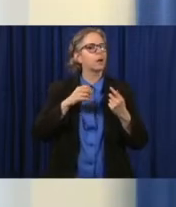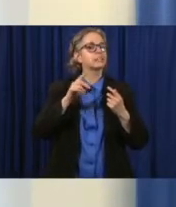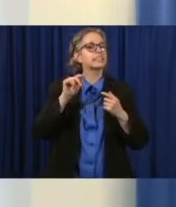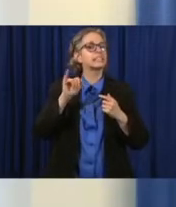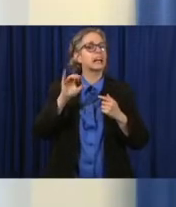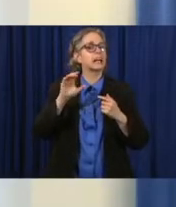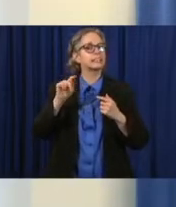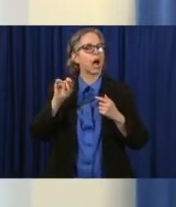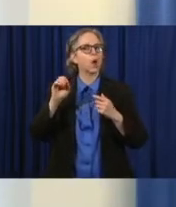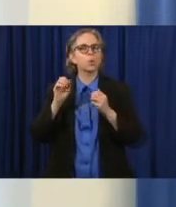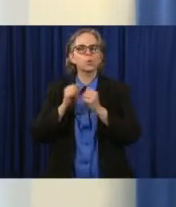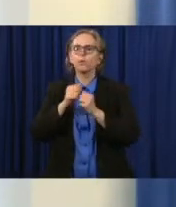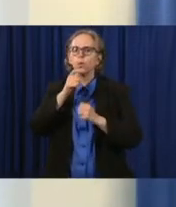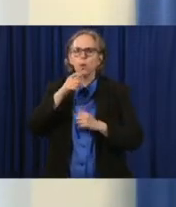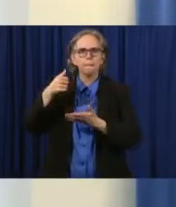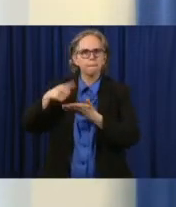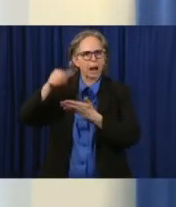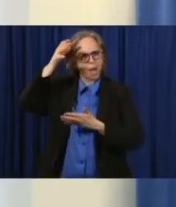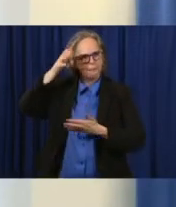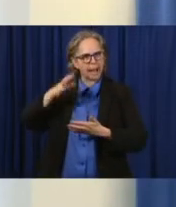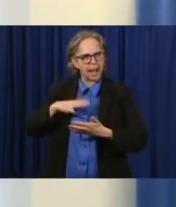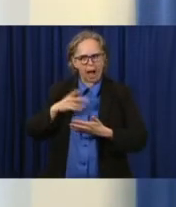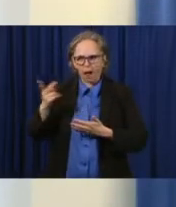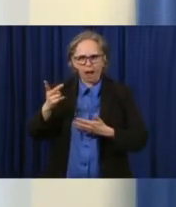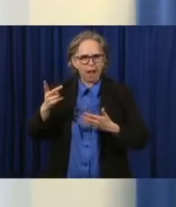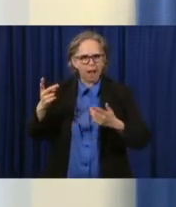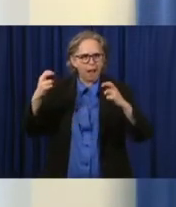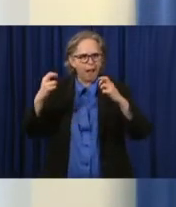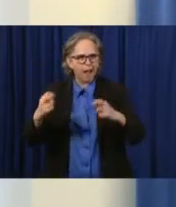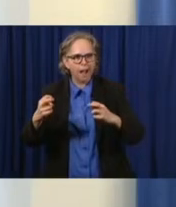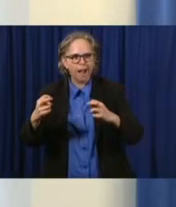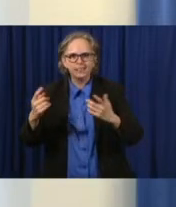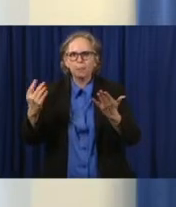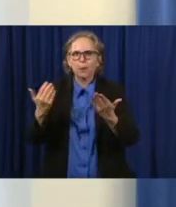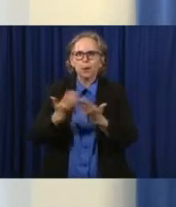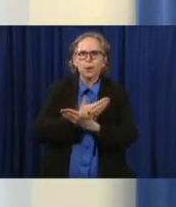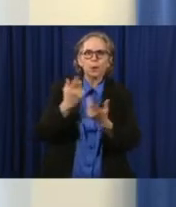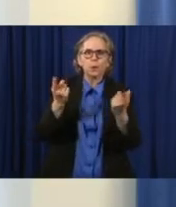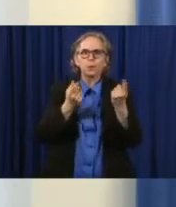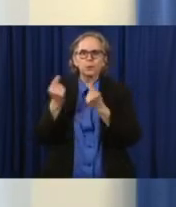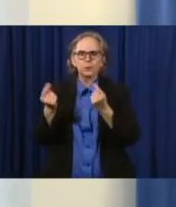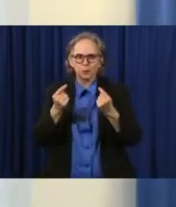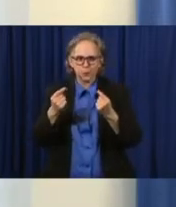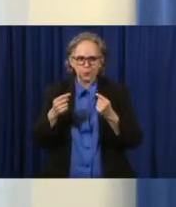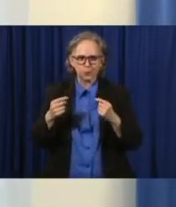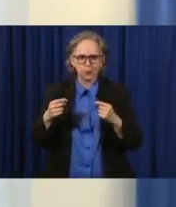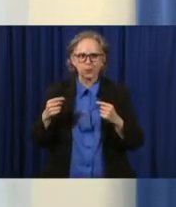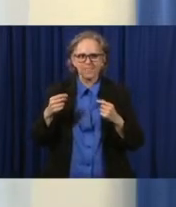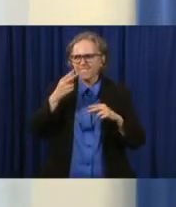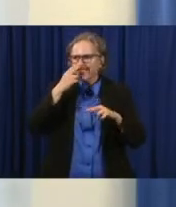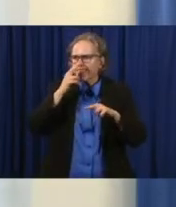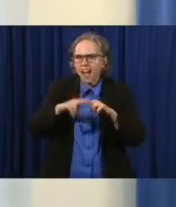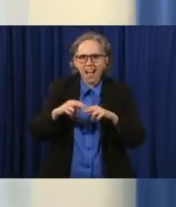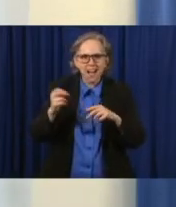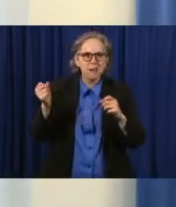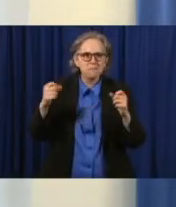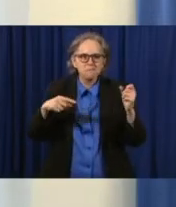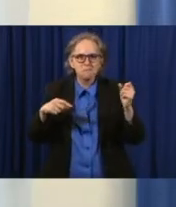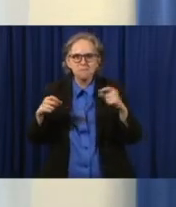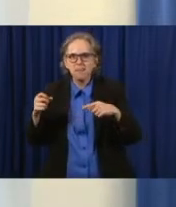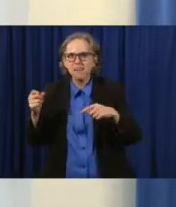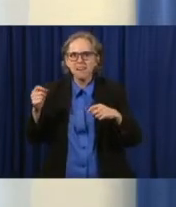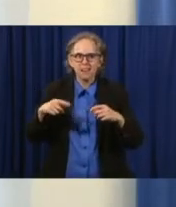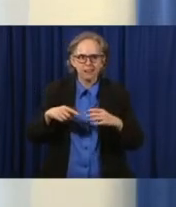carrier as a way to pass the time in this new COVID lifestyle and time that we live in. And she made a little